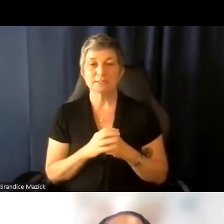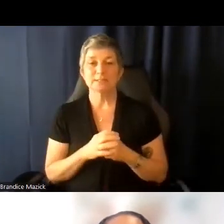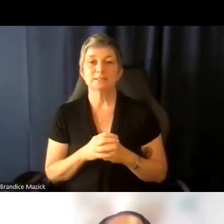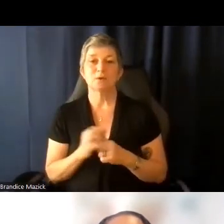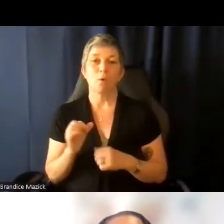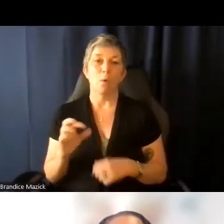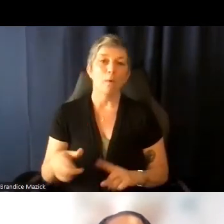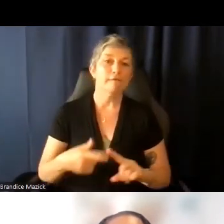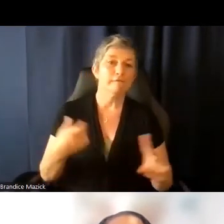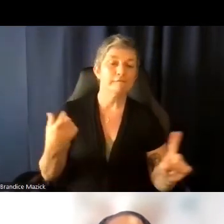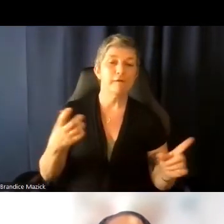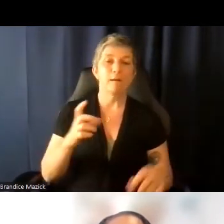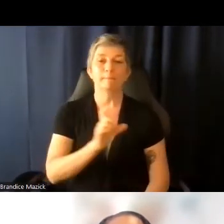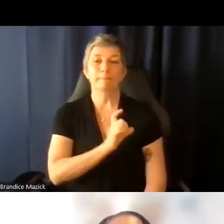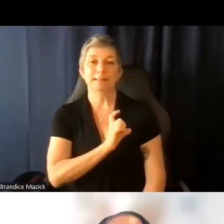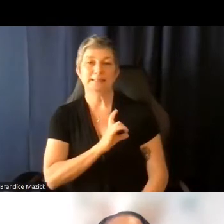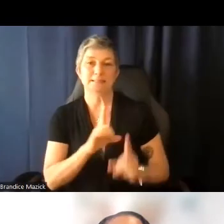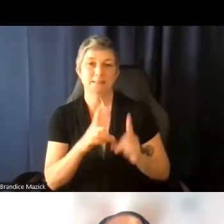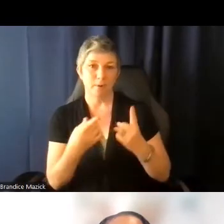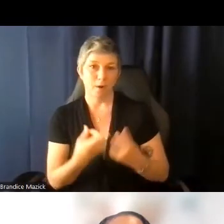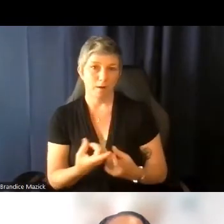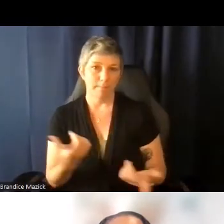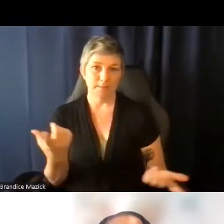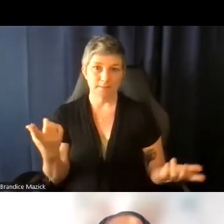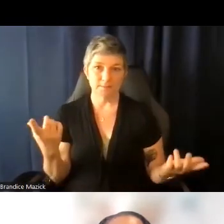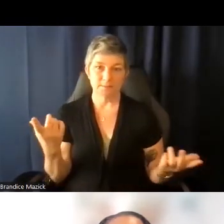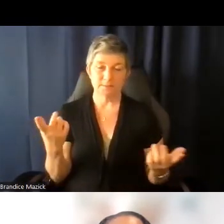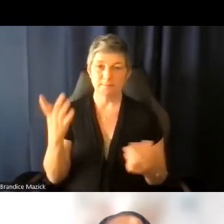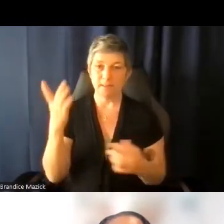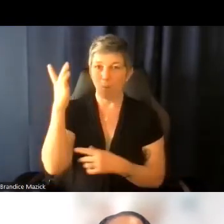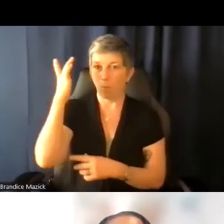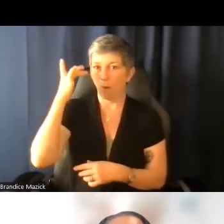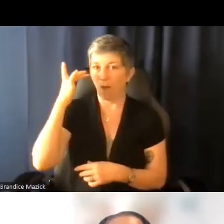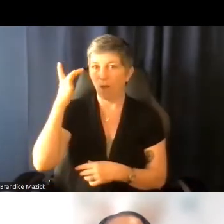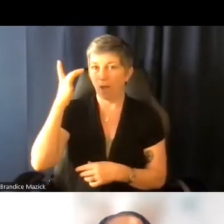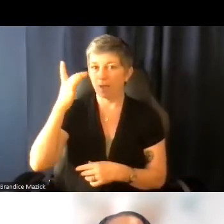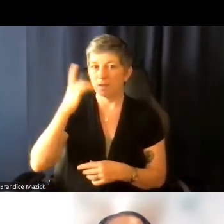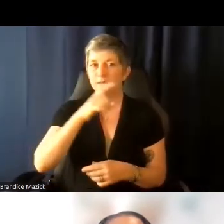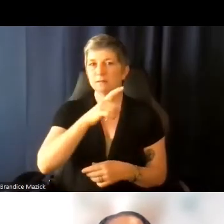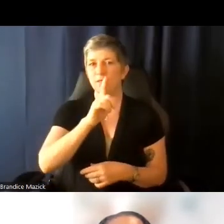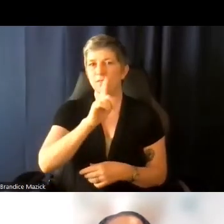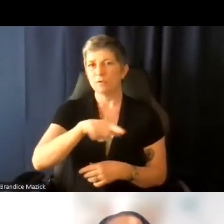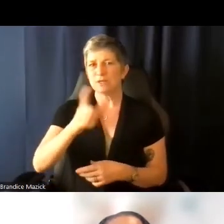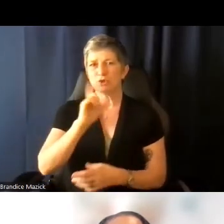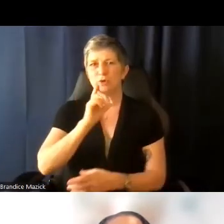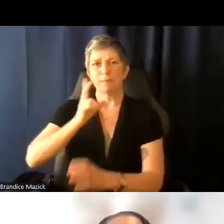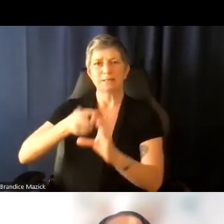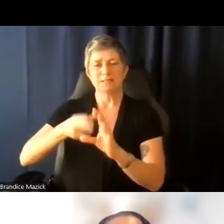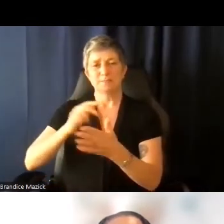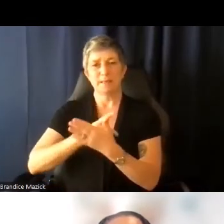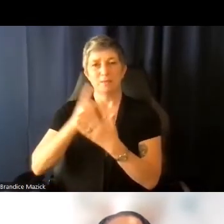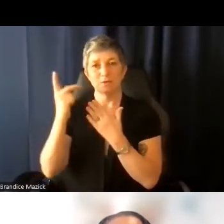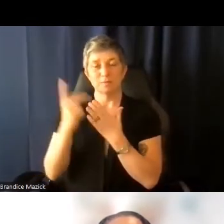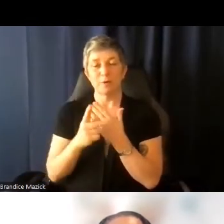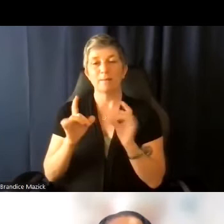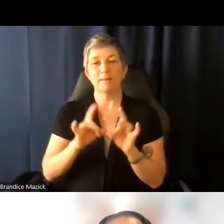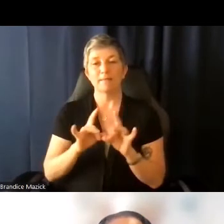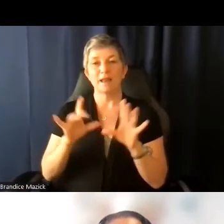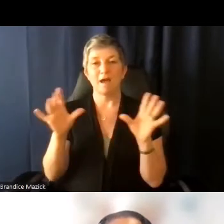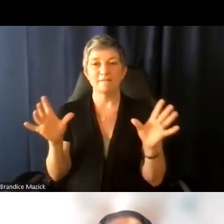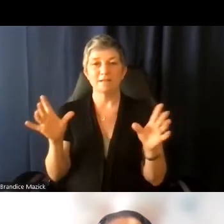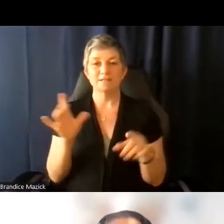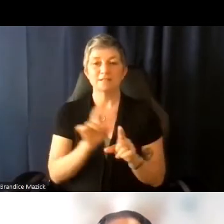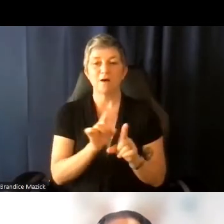or from the police department as to why they should be participating in those programs, and obviously